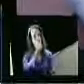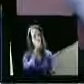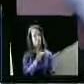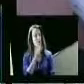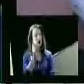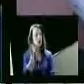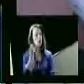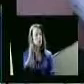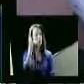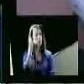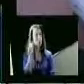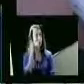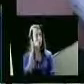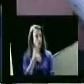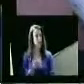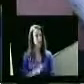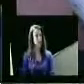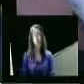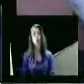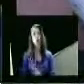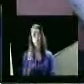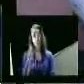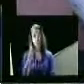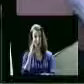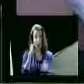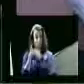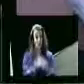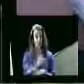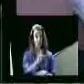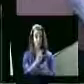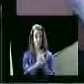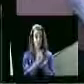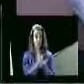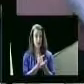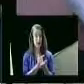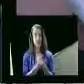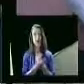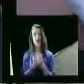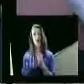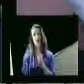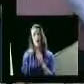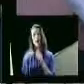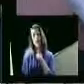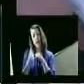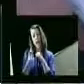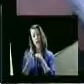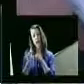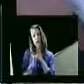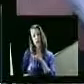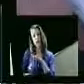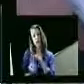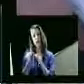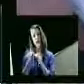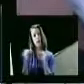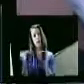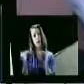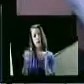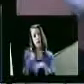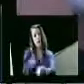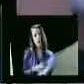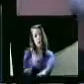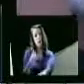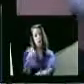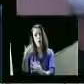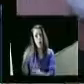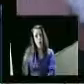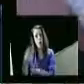just click. Well, she is about to go into third grade, and she is reading at an end of kindergarten level. How much longer do I have to wait before